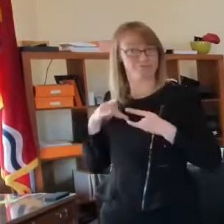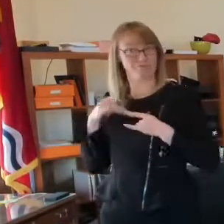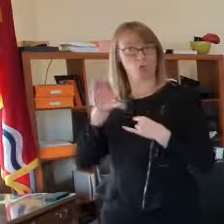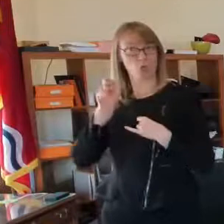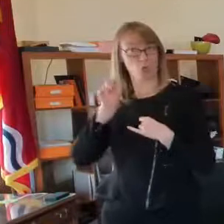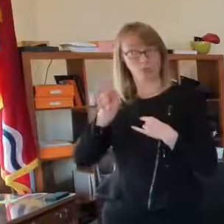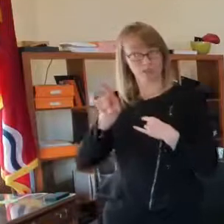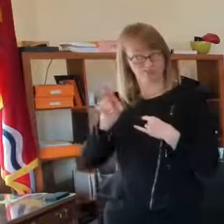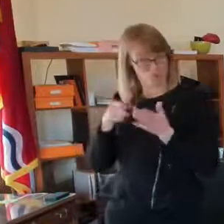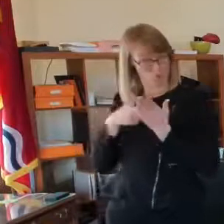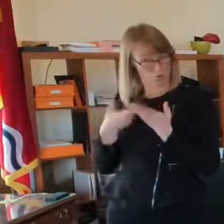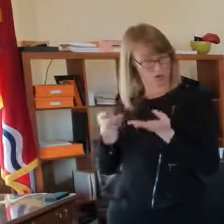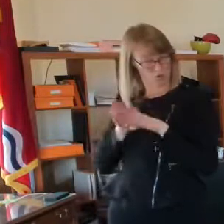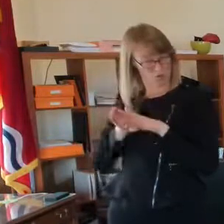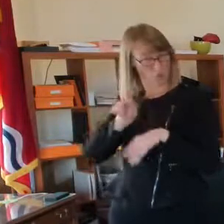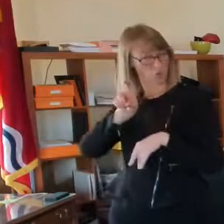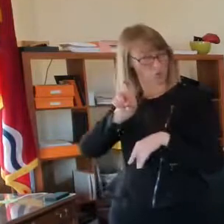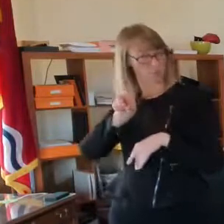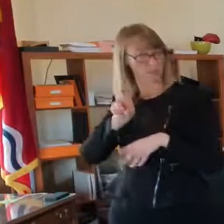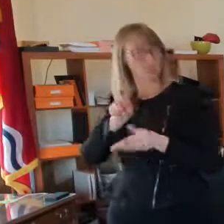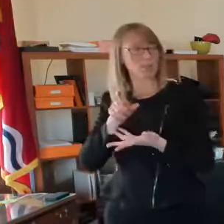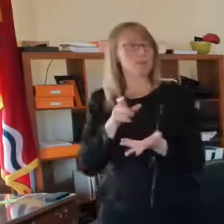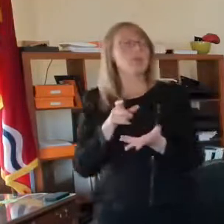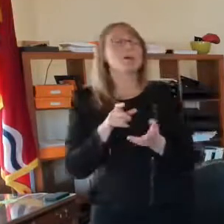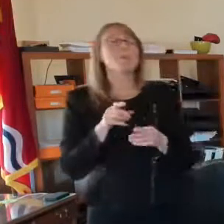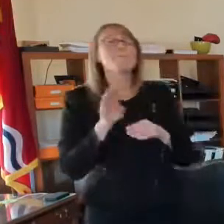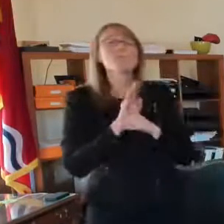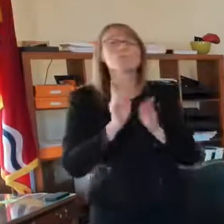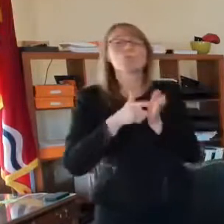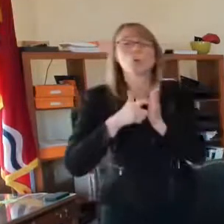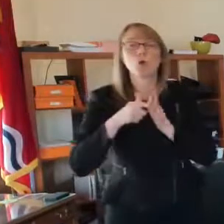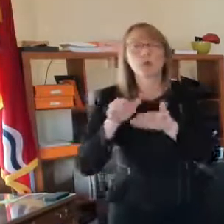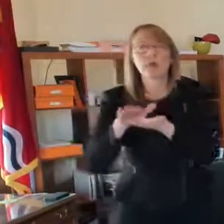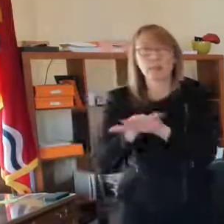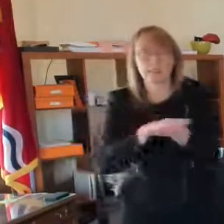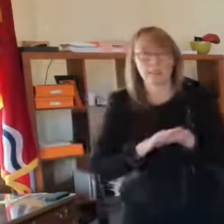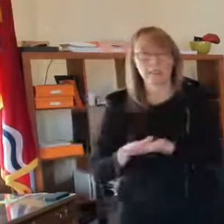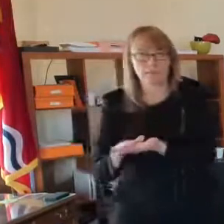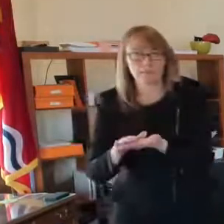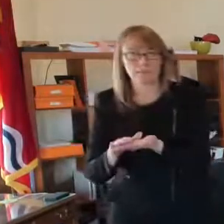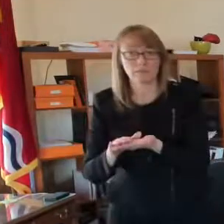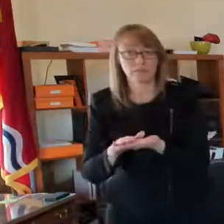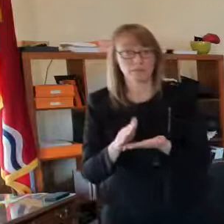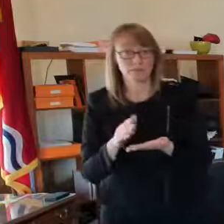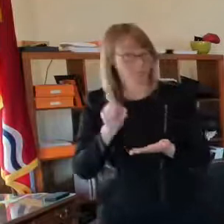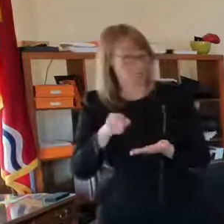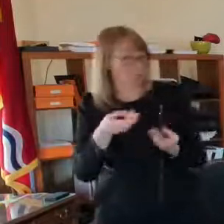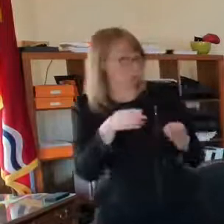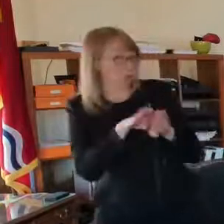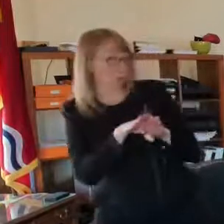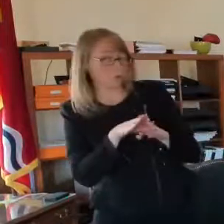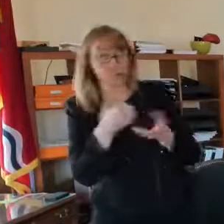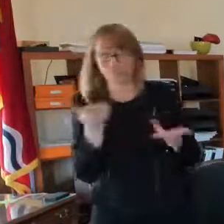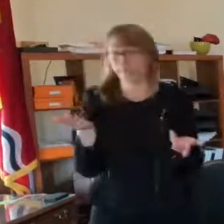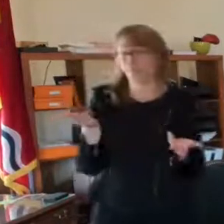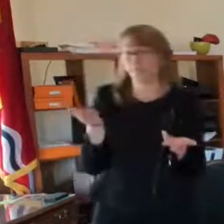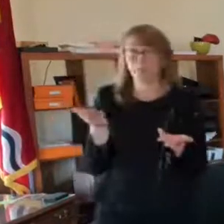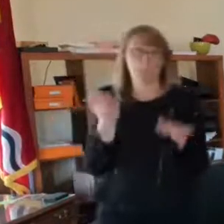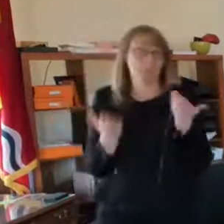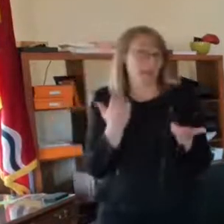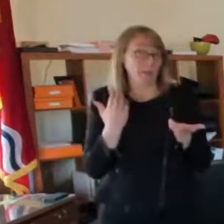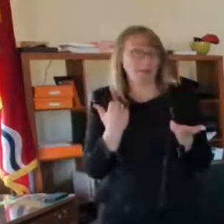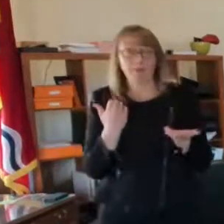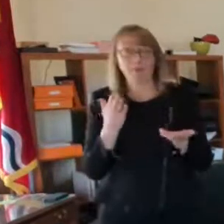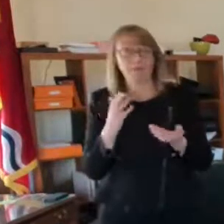The business is required to do cleaning. Whether they have to close to do that is another subject. Maybe they would do it overnight. Maybe they do it in the